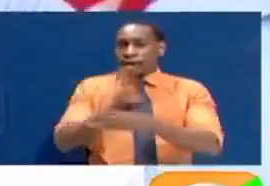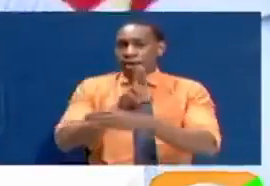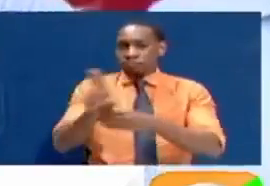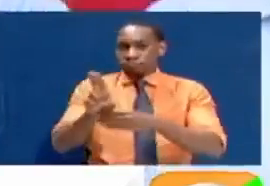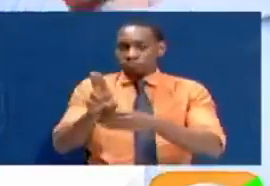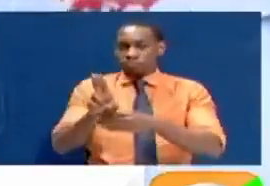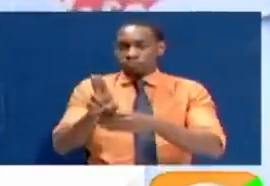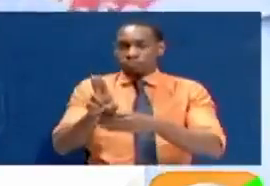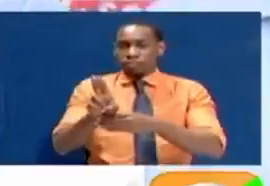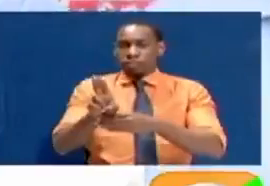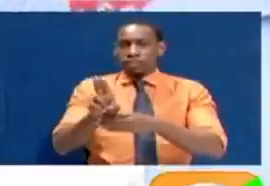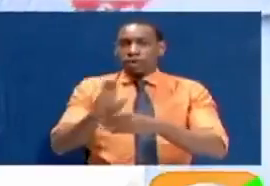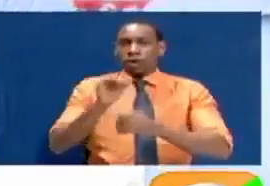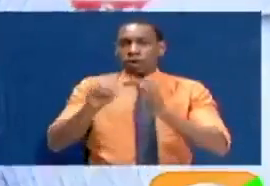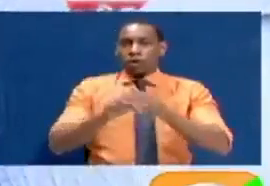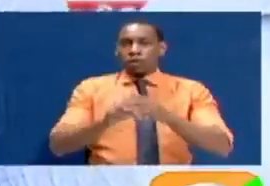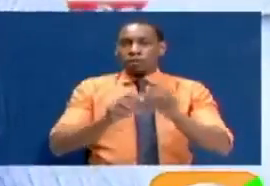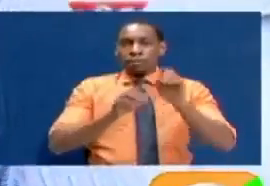all public transport